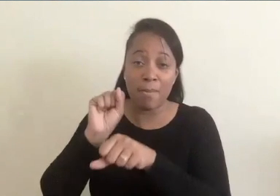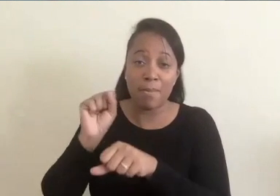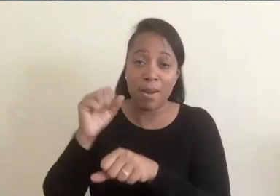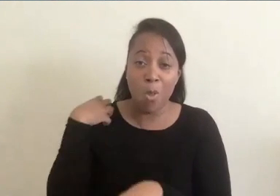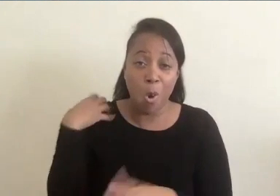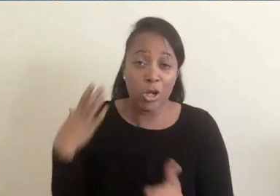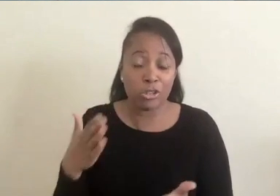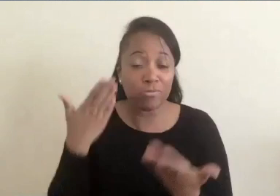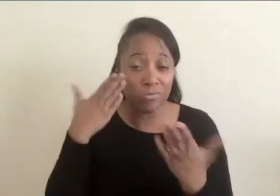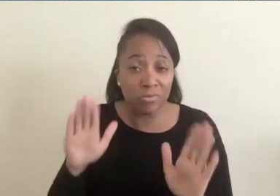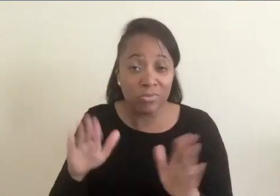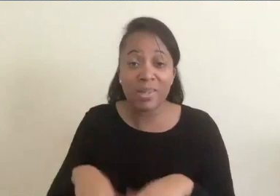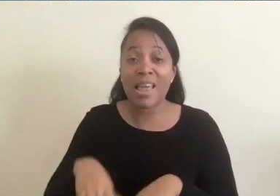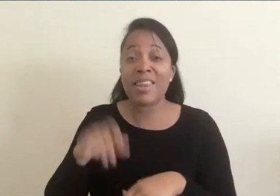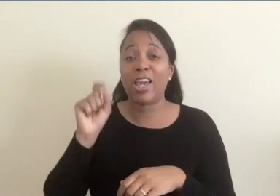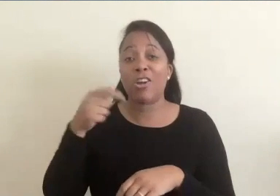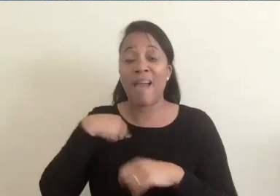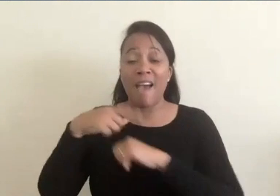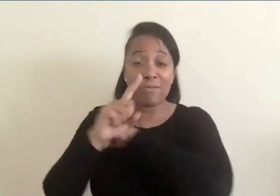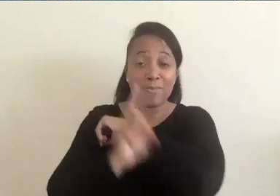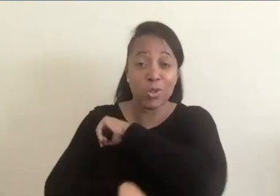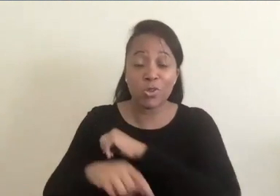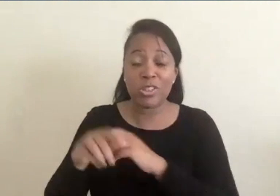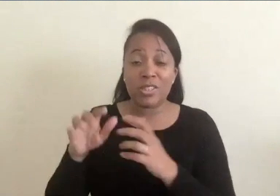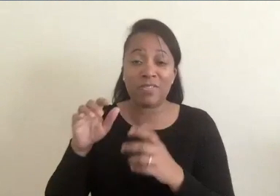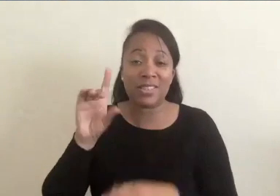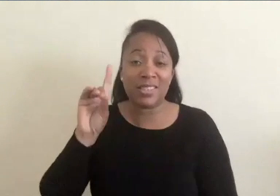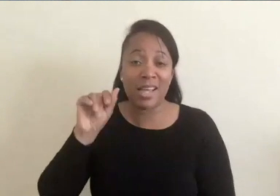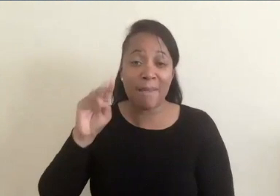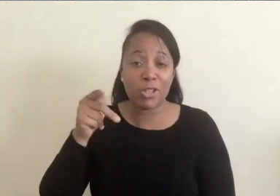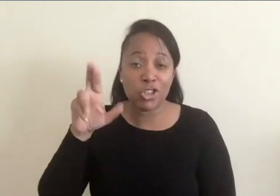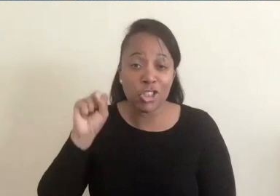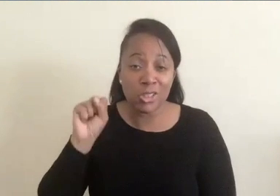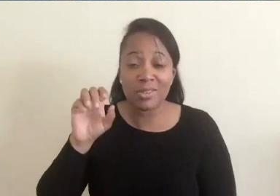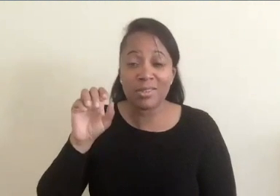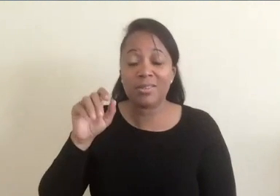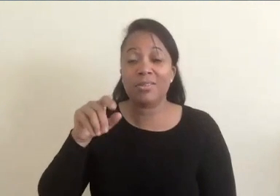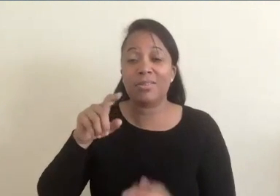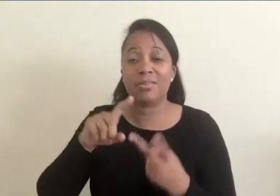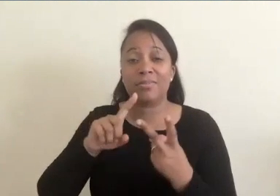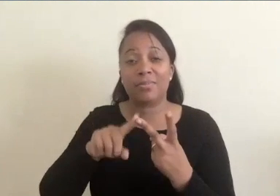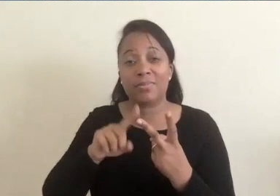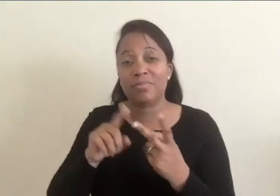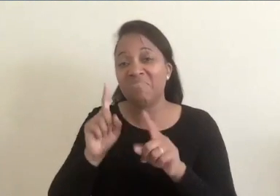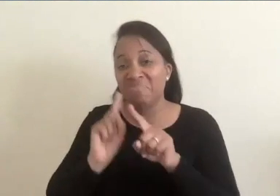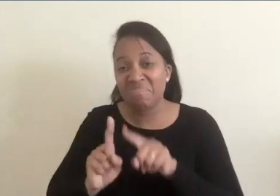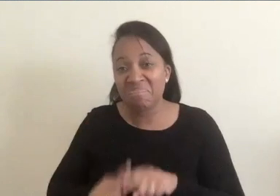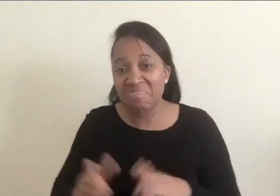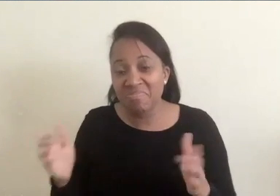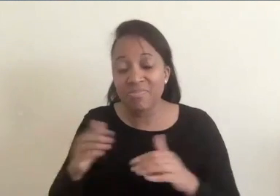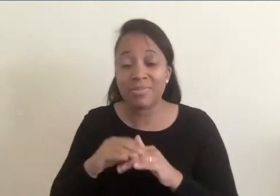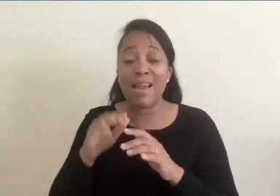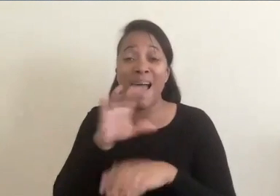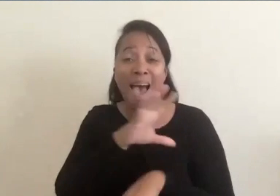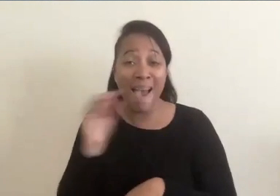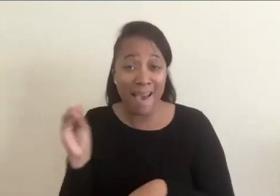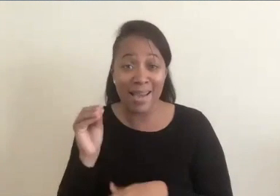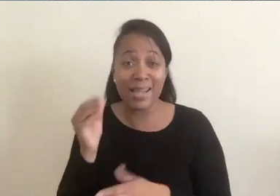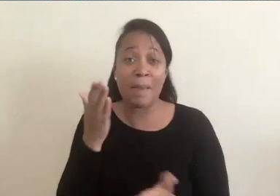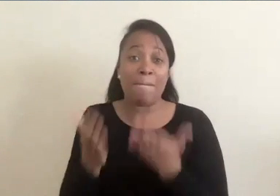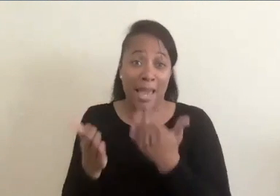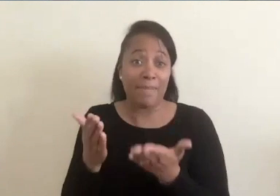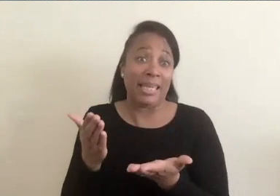distress damages. They can get punitive damages, which are penalties. And then you might have to